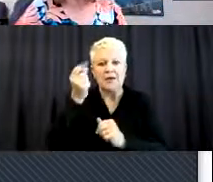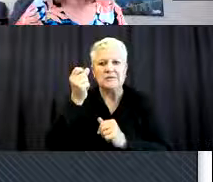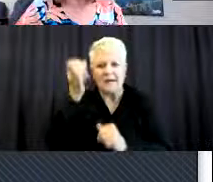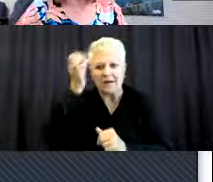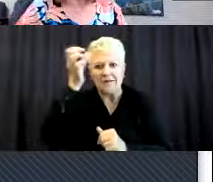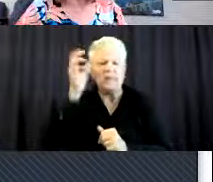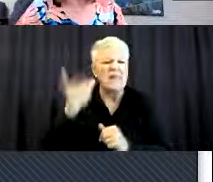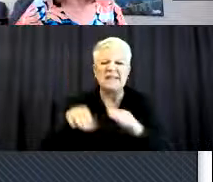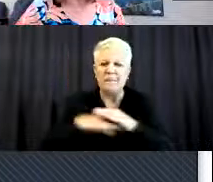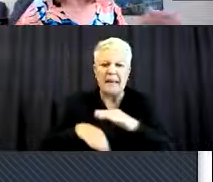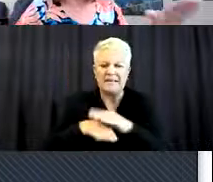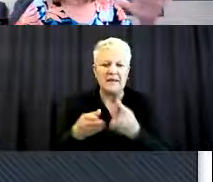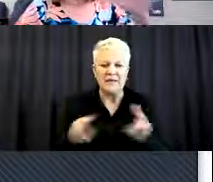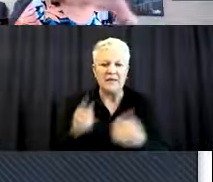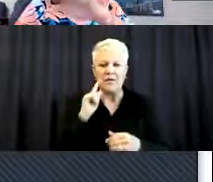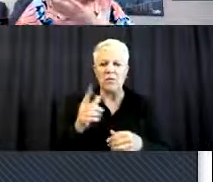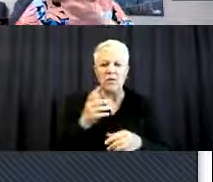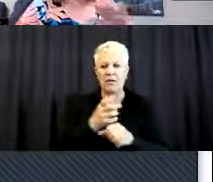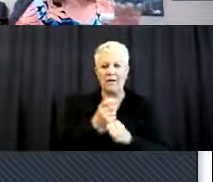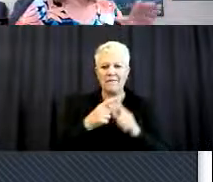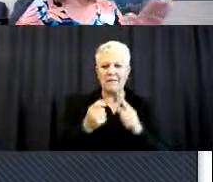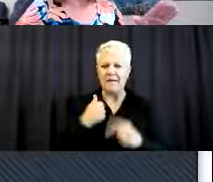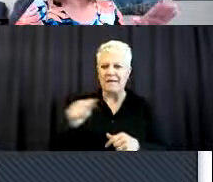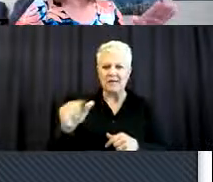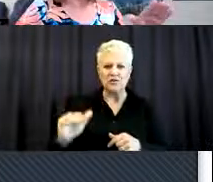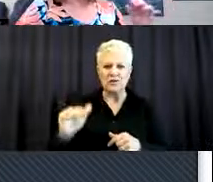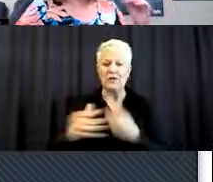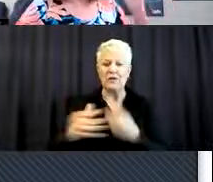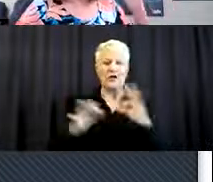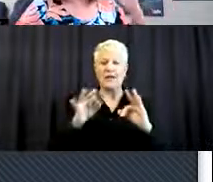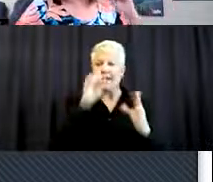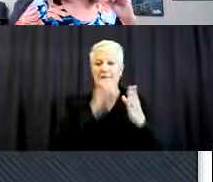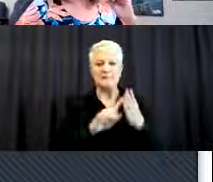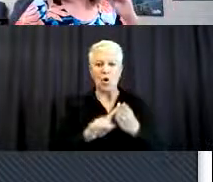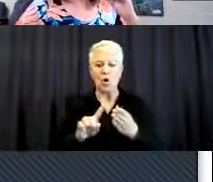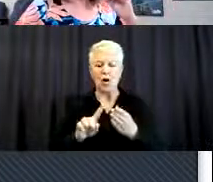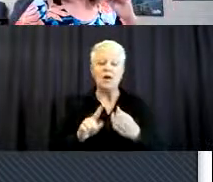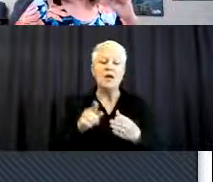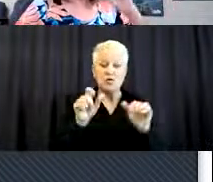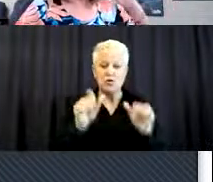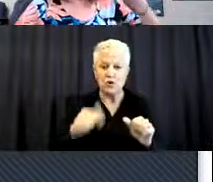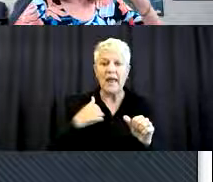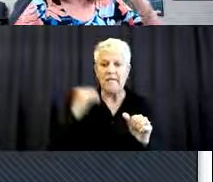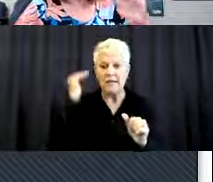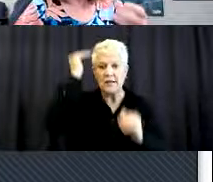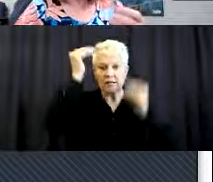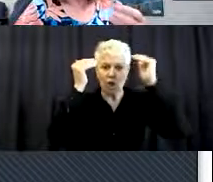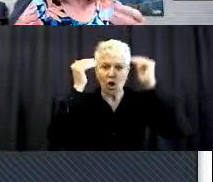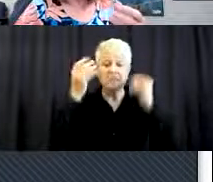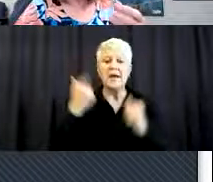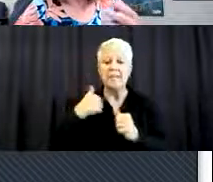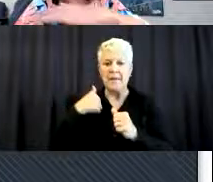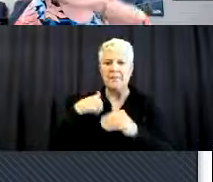a basic thing that you would get from having a child freely explore. There could be an adult who might enter